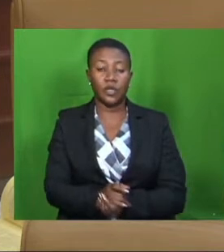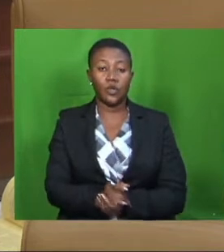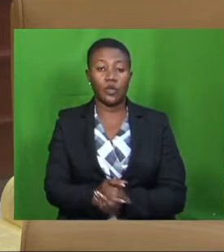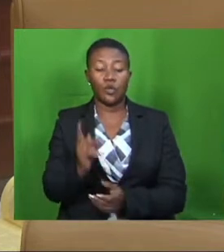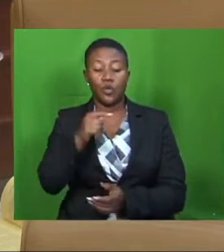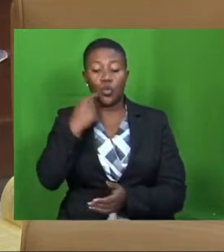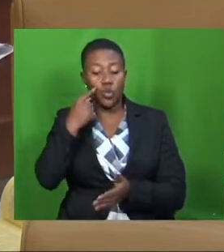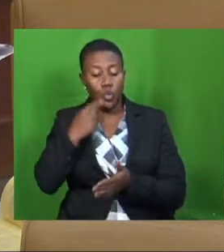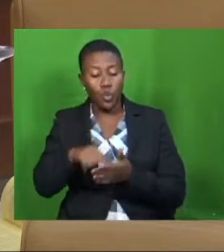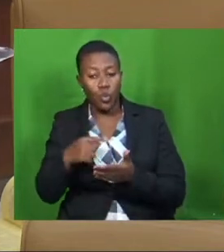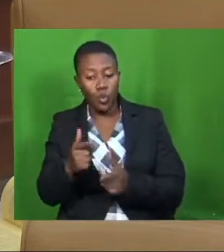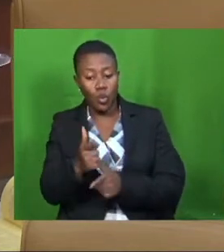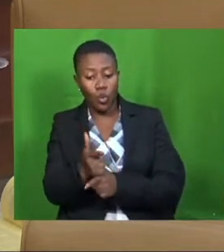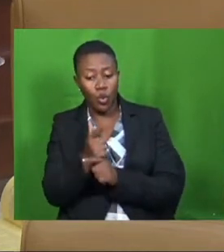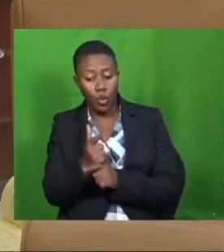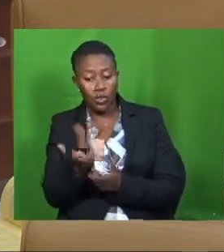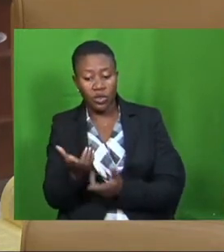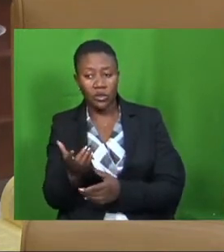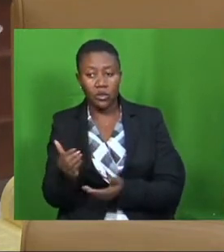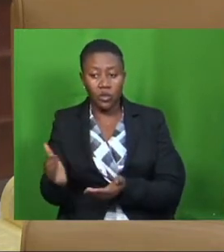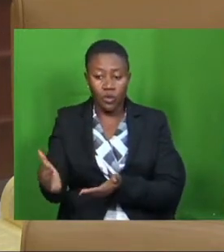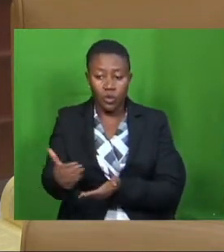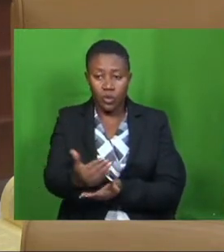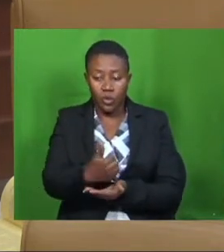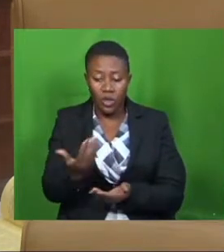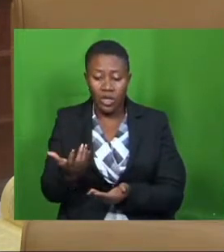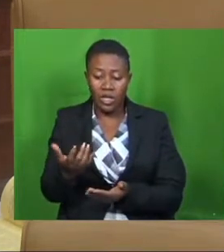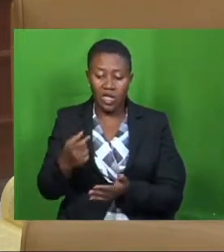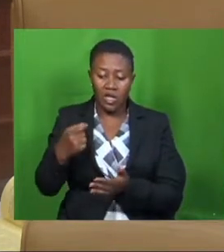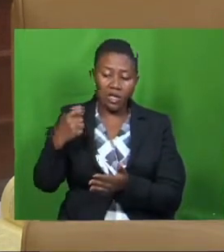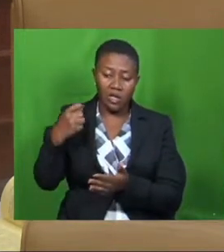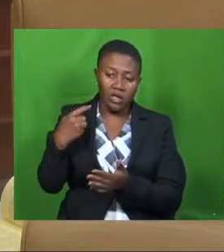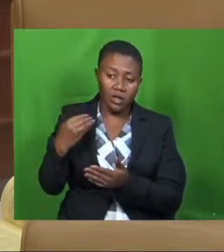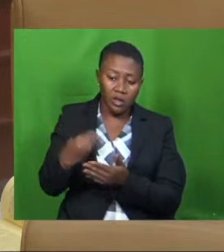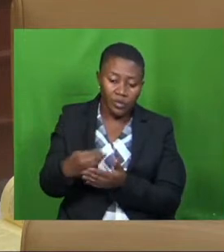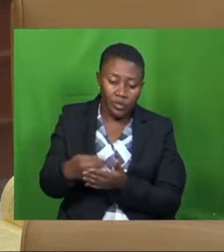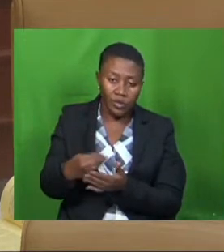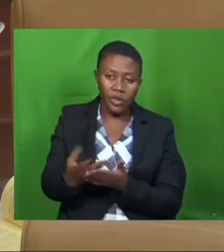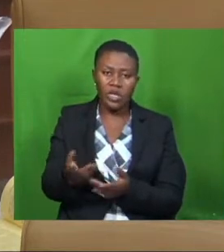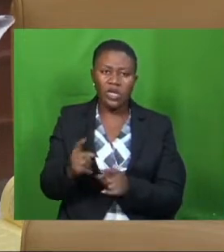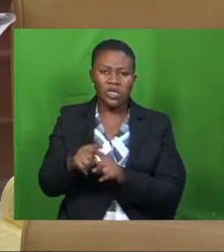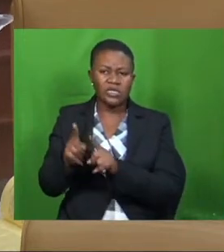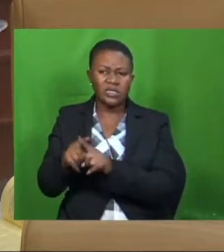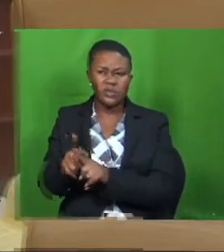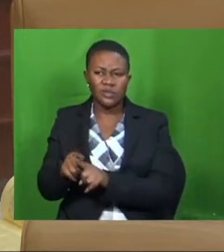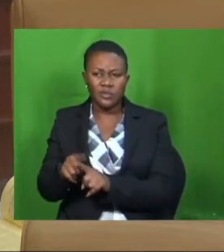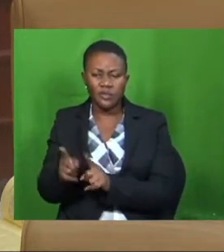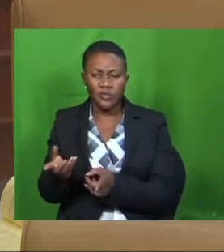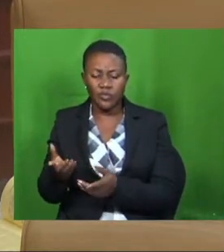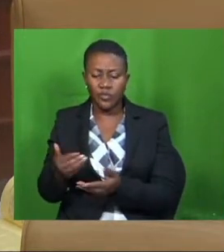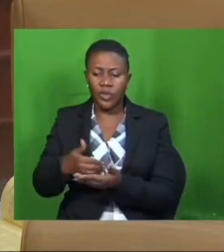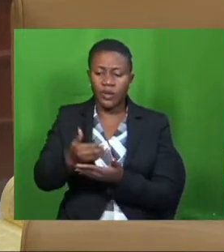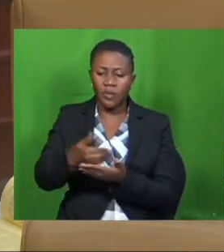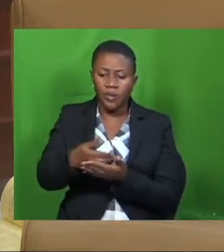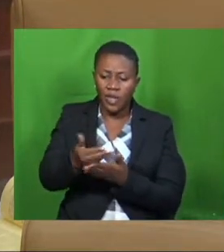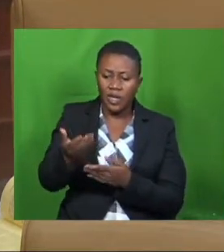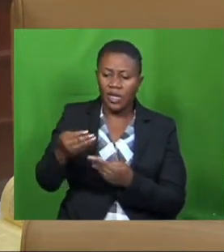to the House to adopt its report on the